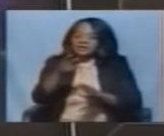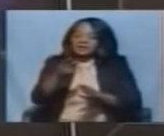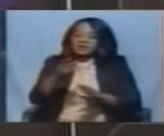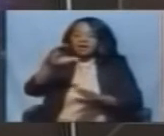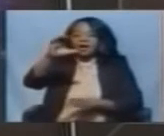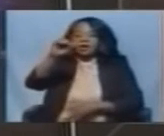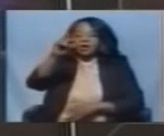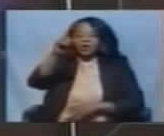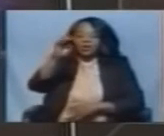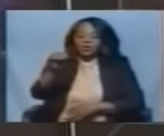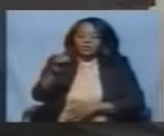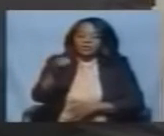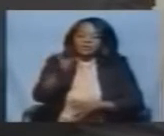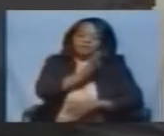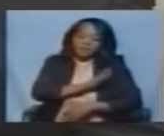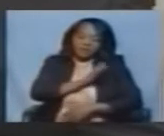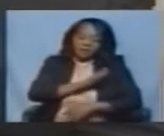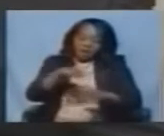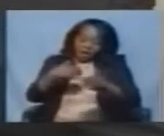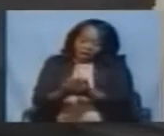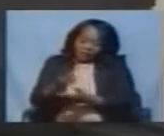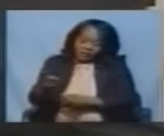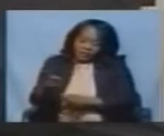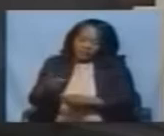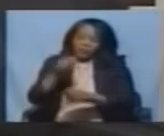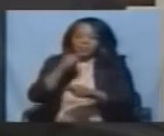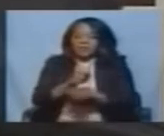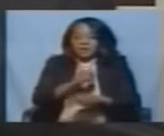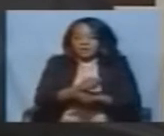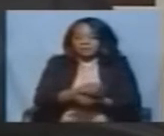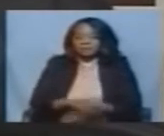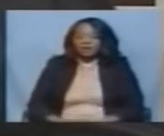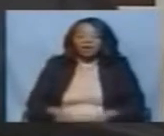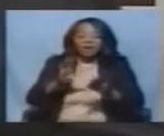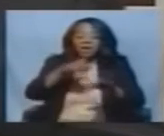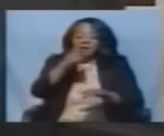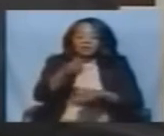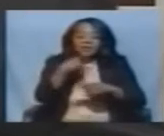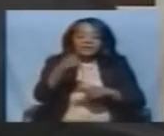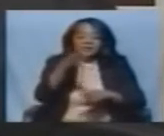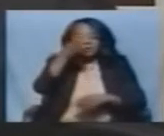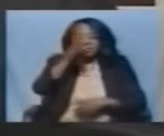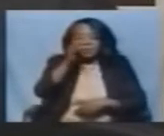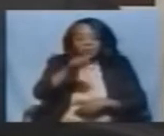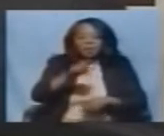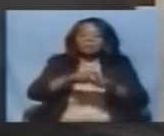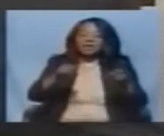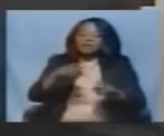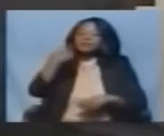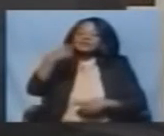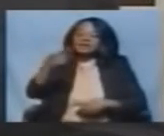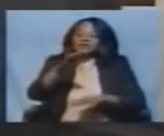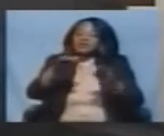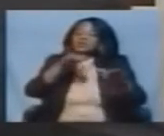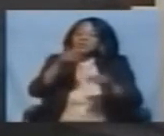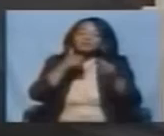How did you perform this particular function? Okay. So we will not be saying you are corrupt. We'll be telling you you didn't follow the process. And if